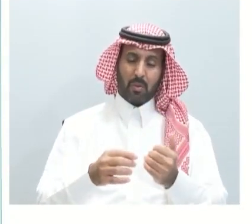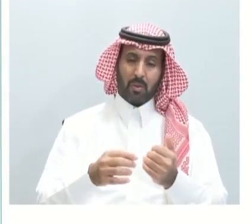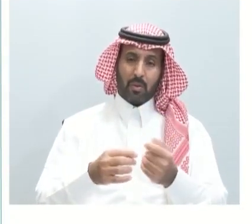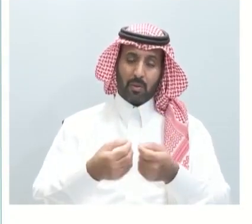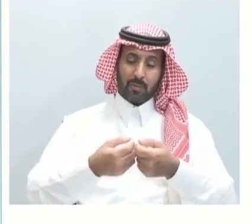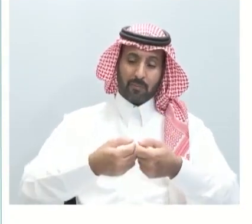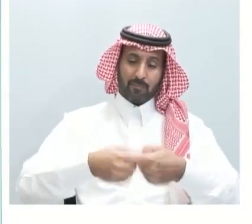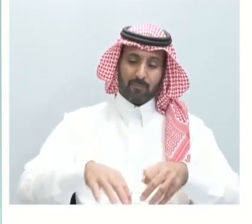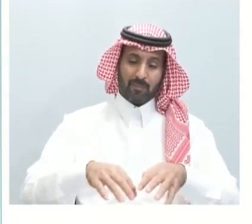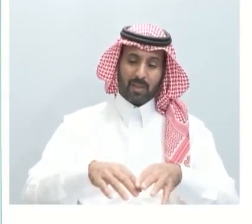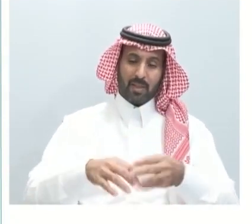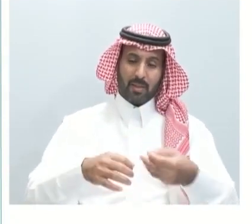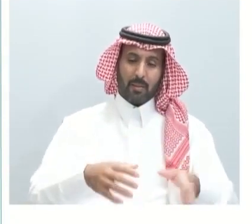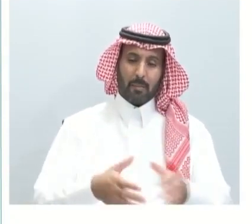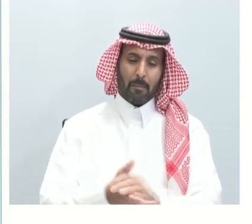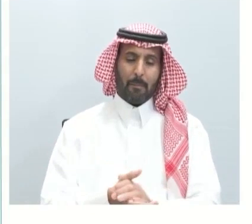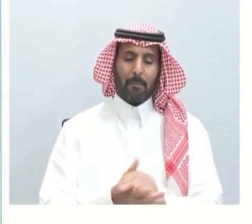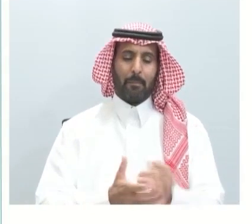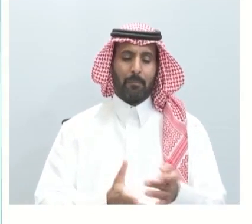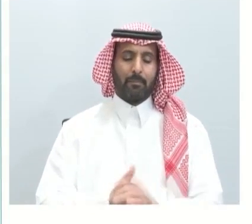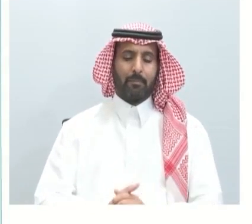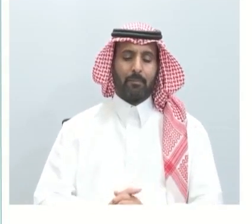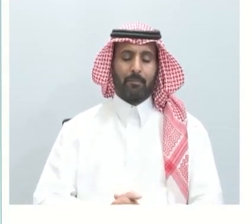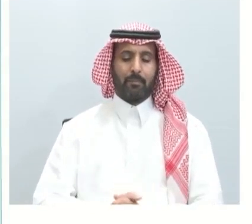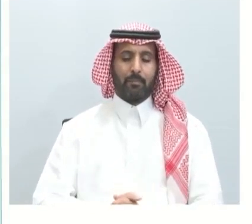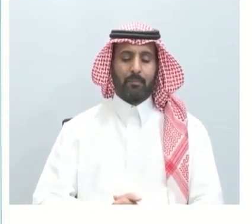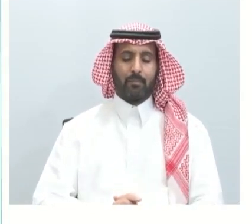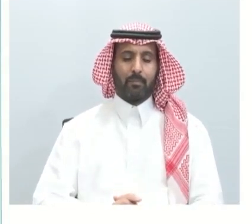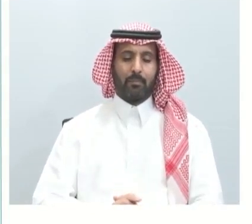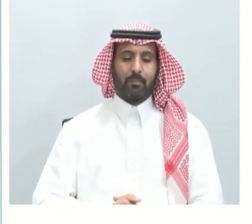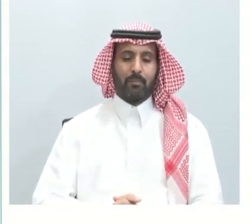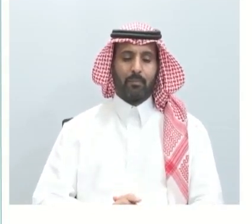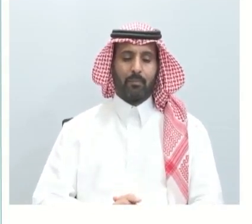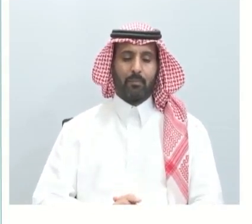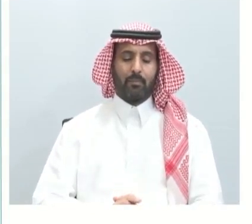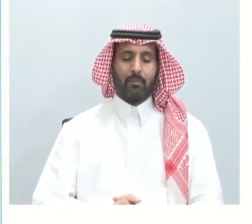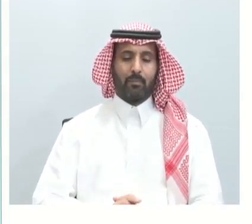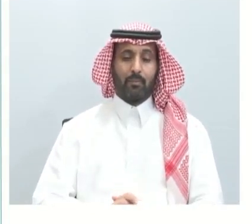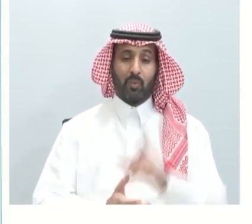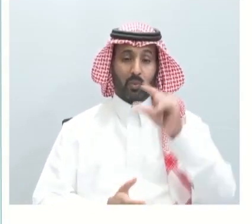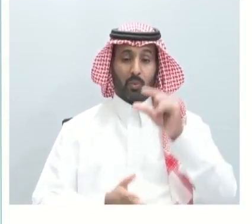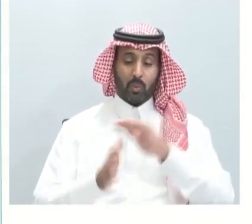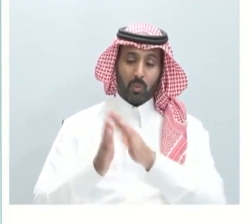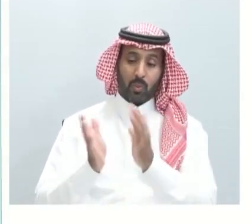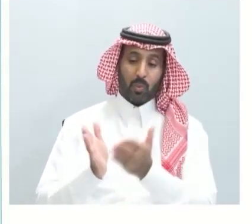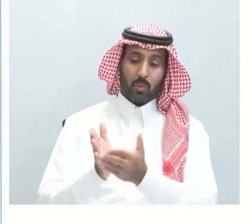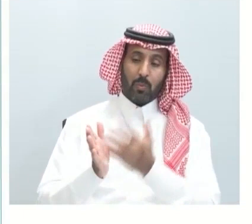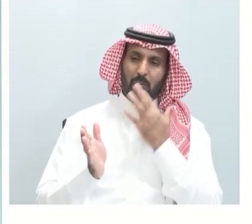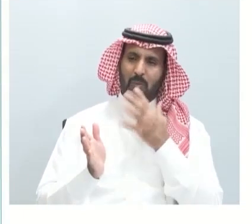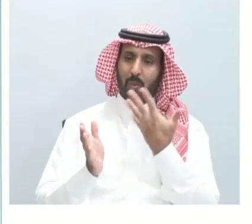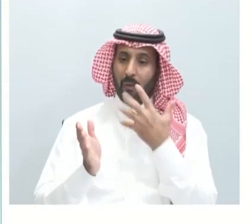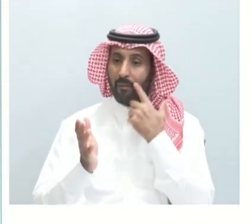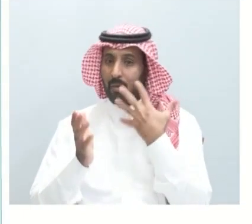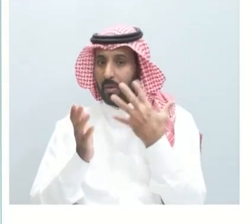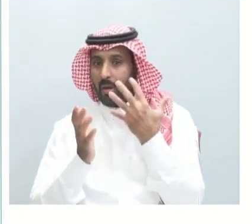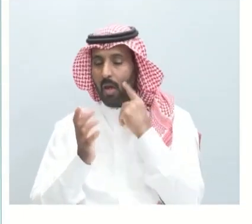the cheaper the shoes, the more quickly they fall apart. Very good. Number six, small rooms make me feel